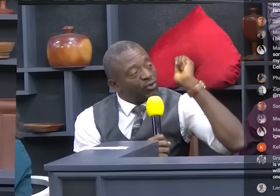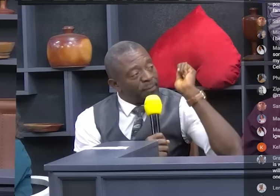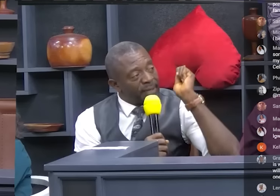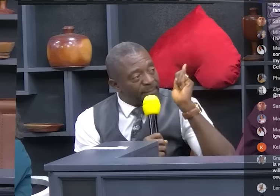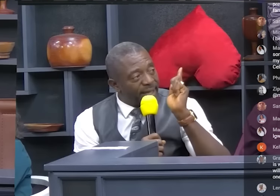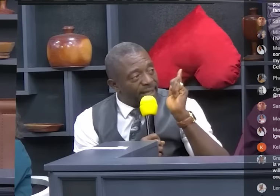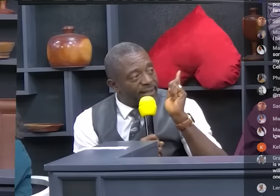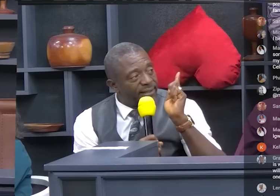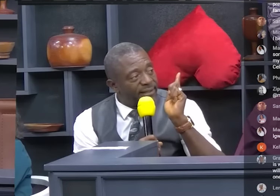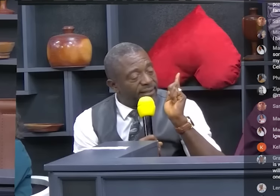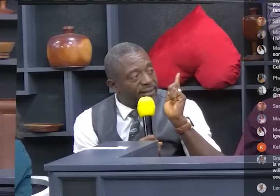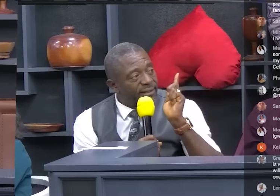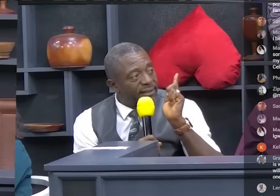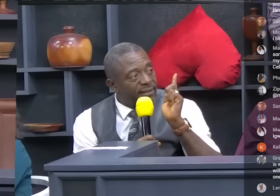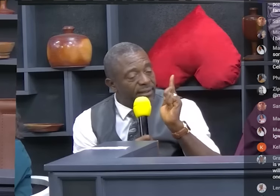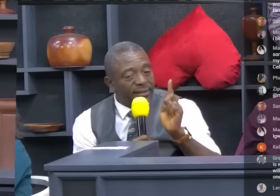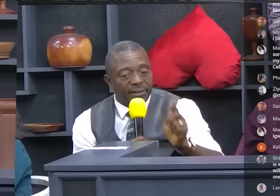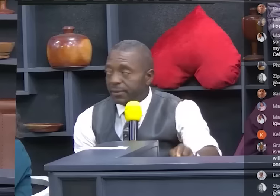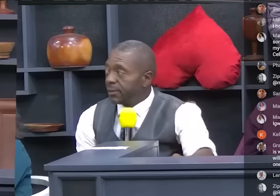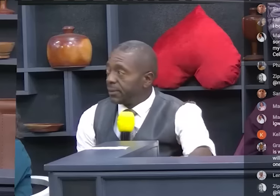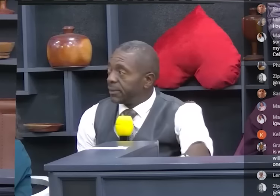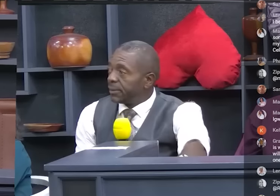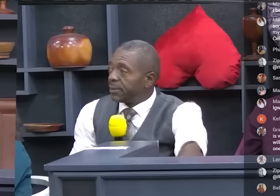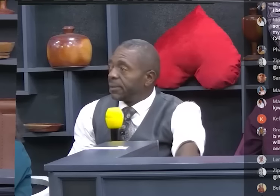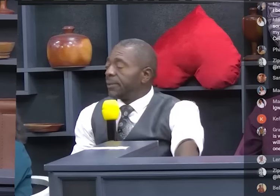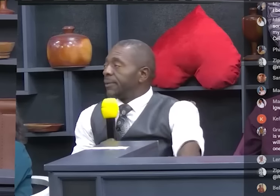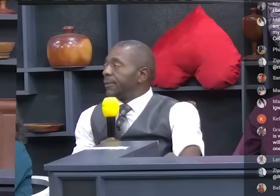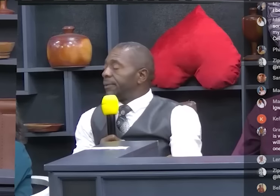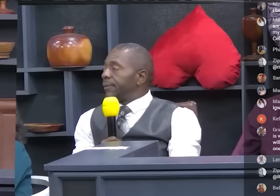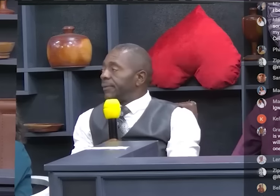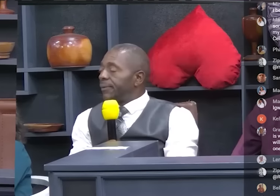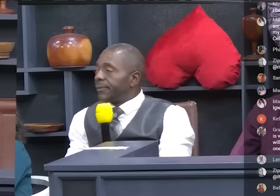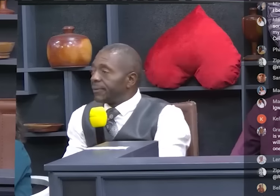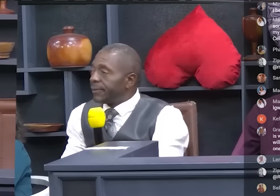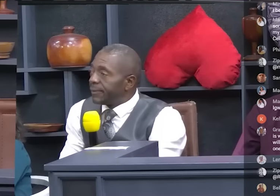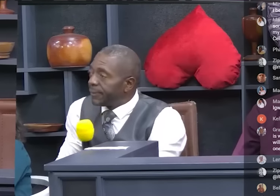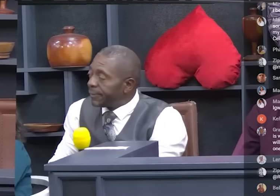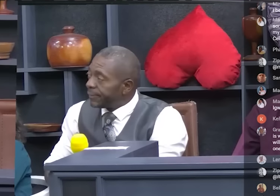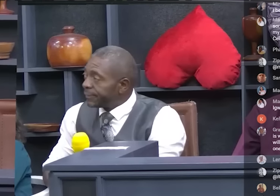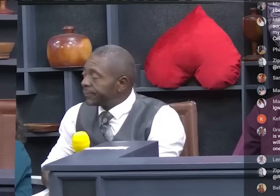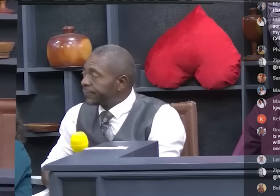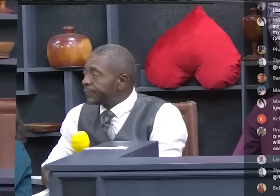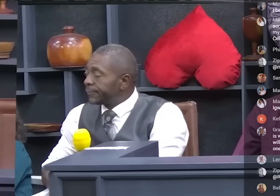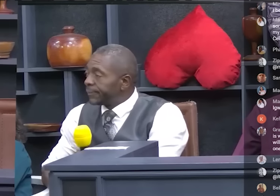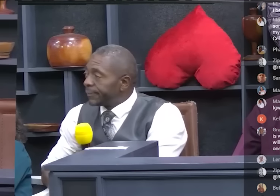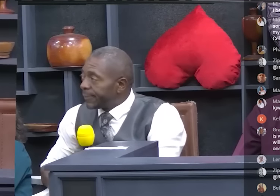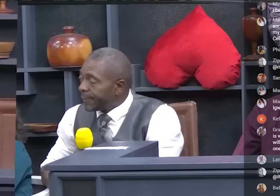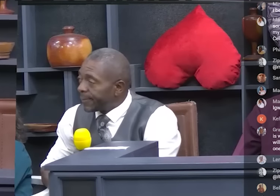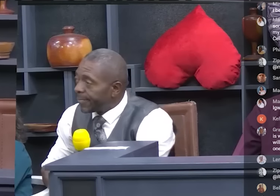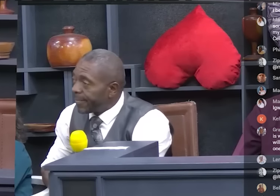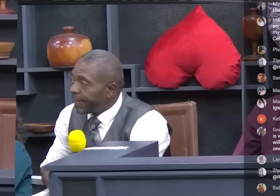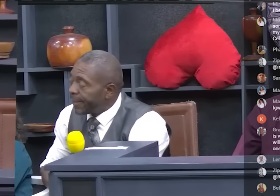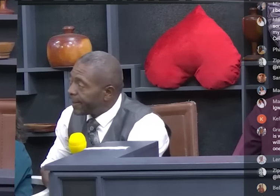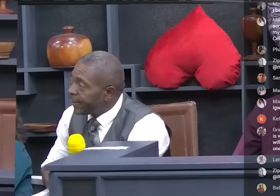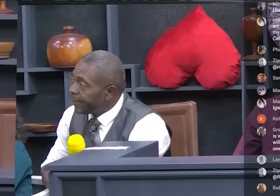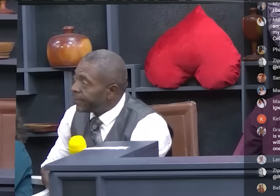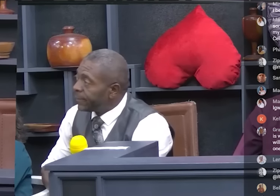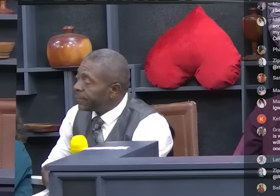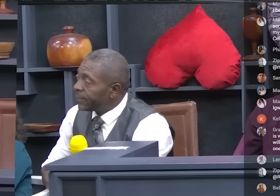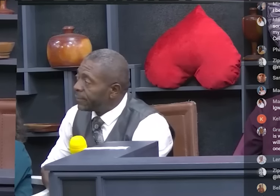Village or you be member? No, once you don't enter. Hold on. Hello, CP, good morning, sir. Hello, yes.